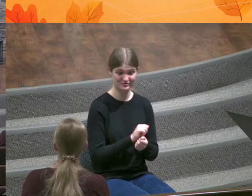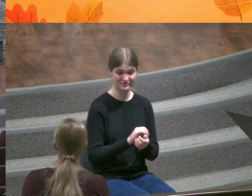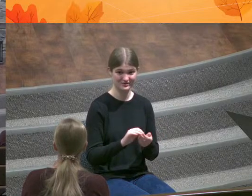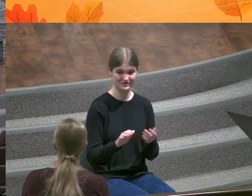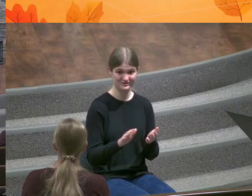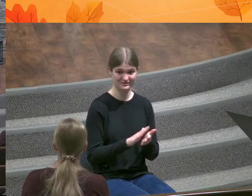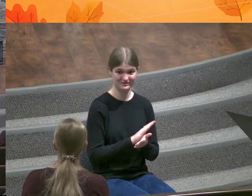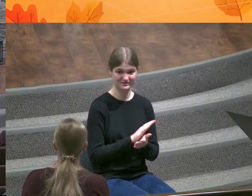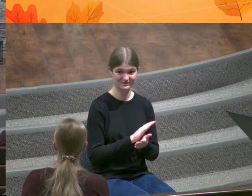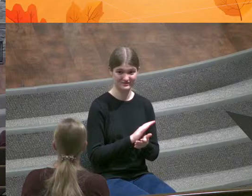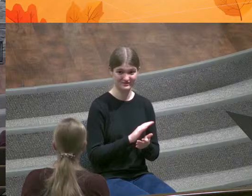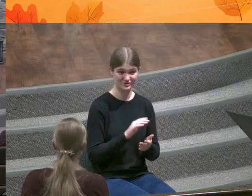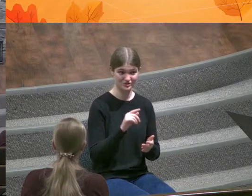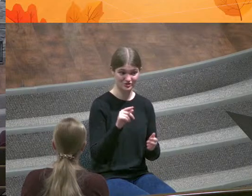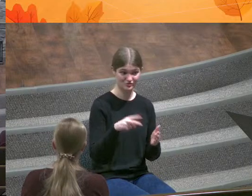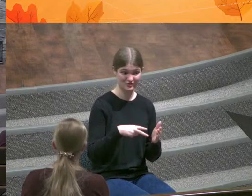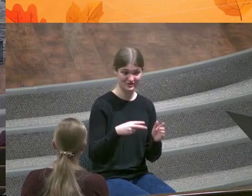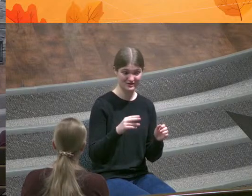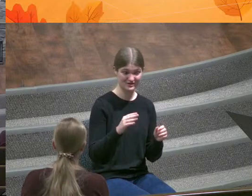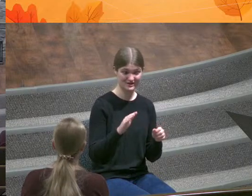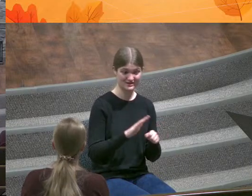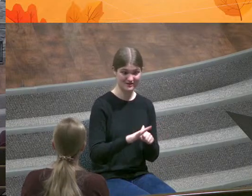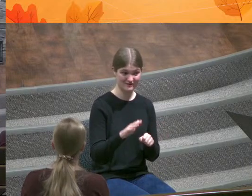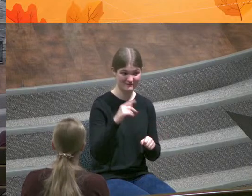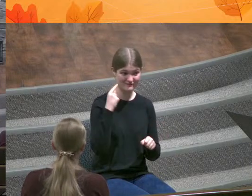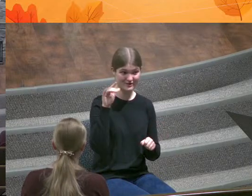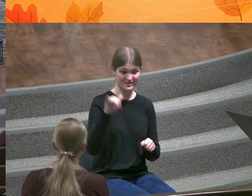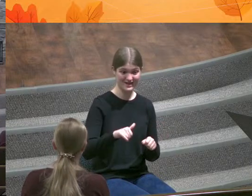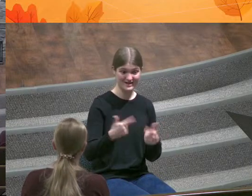Are you in it enough for that to happen?